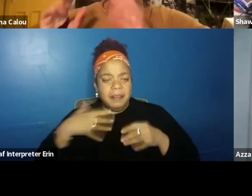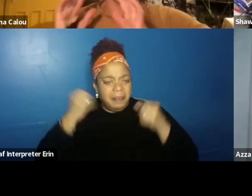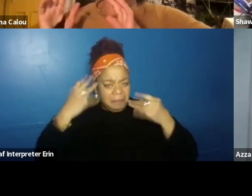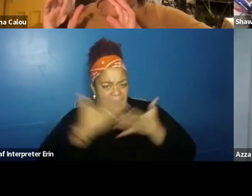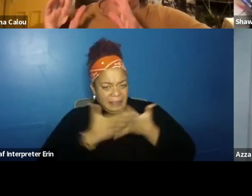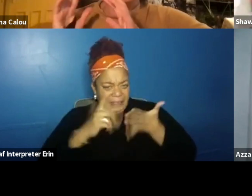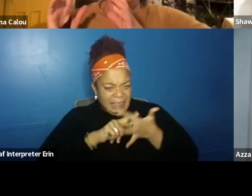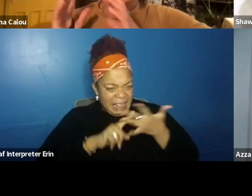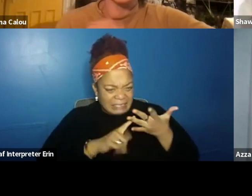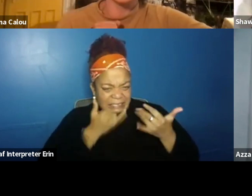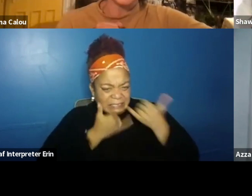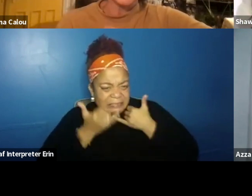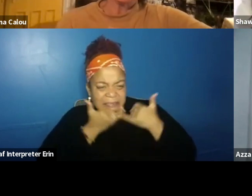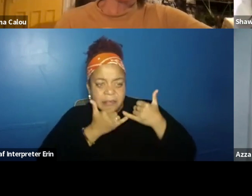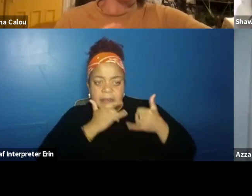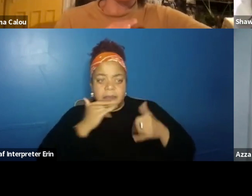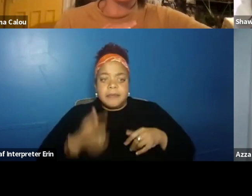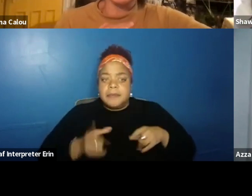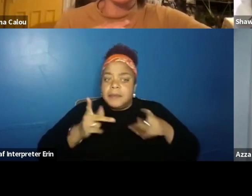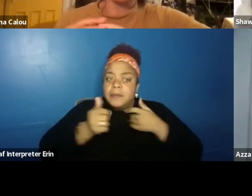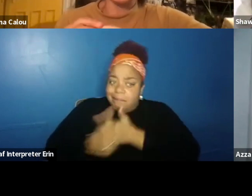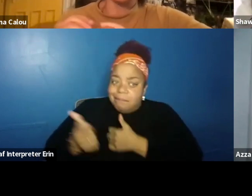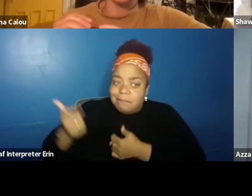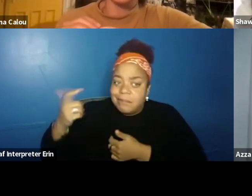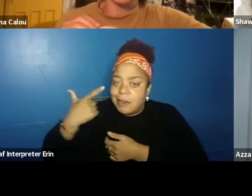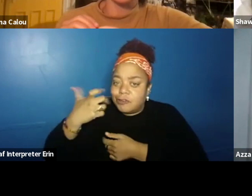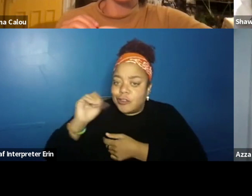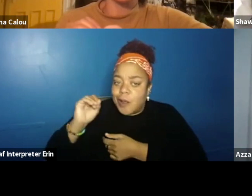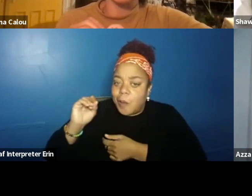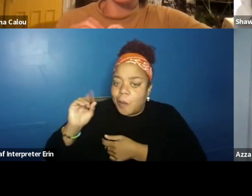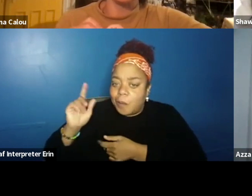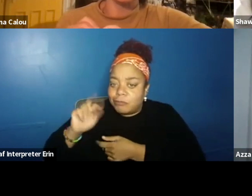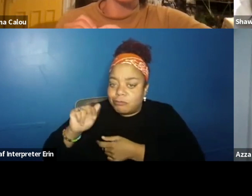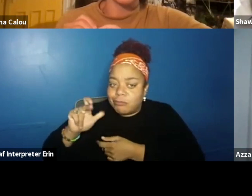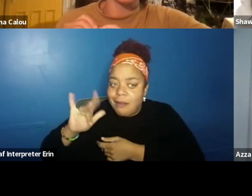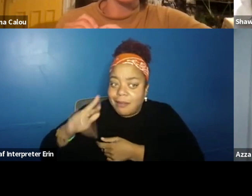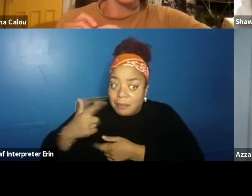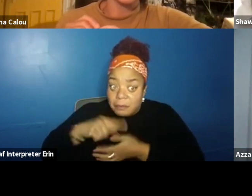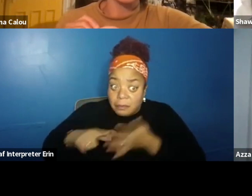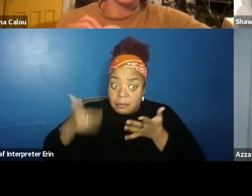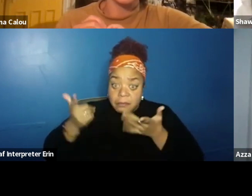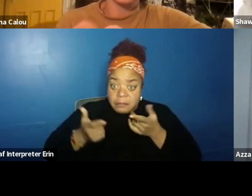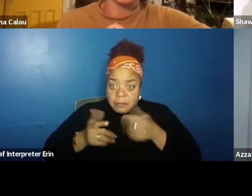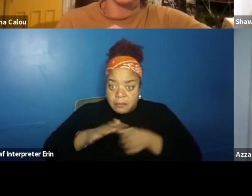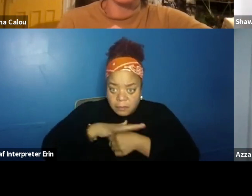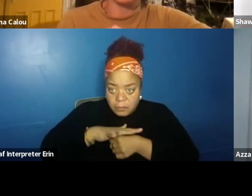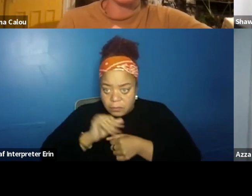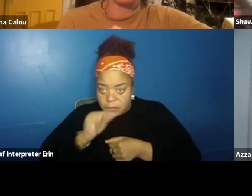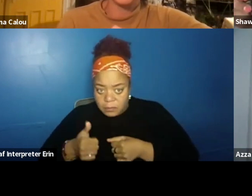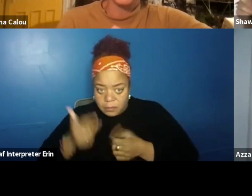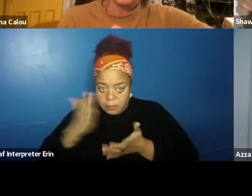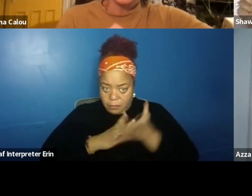geolocation. And they're like, we don't do this, we don't do this. But crisis hotlines have actually brought that on by themselves due to their lack of transparency about the